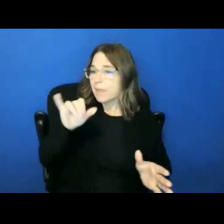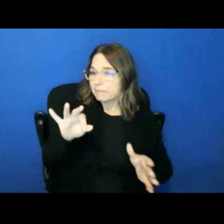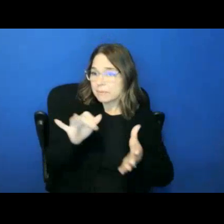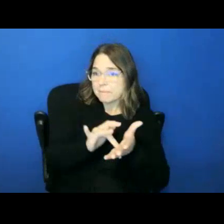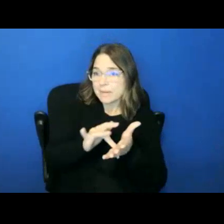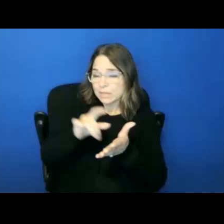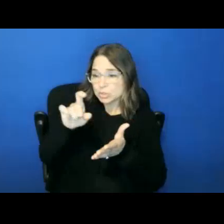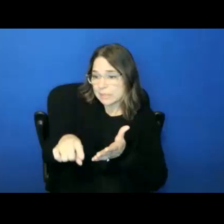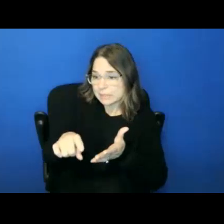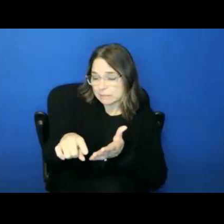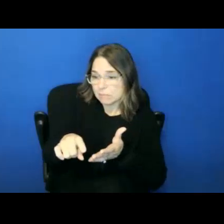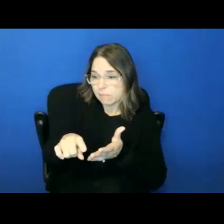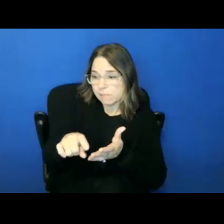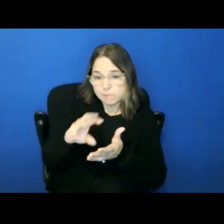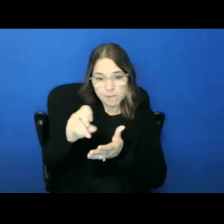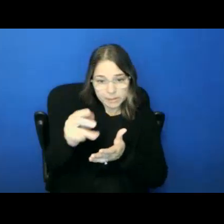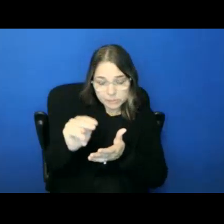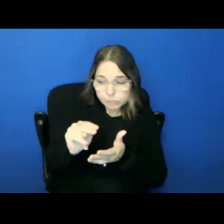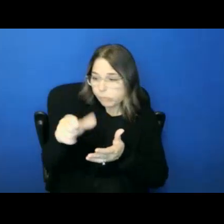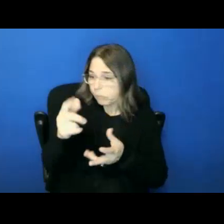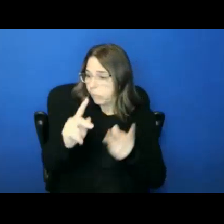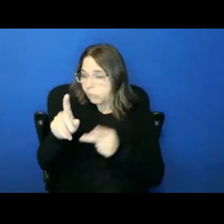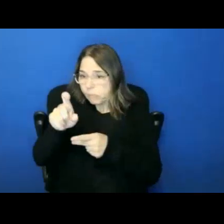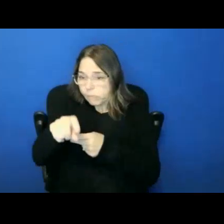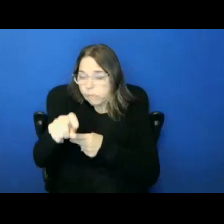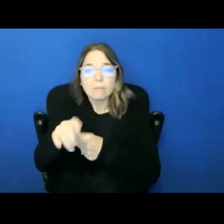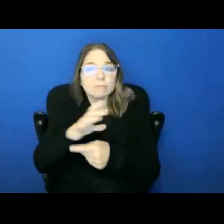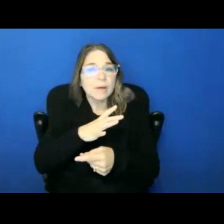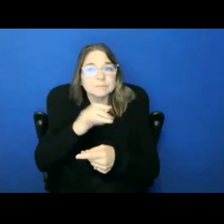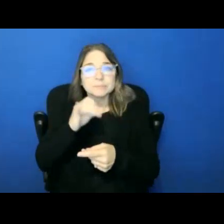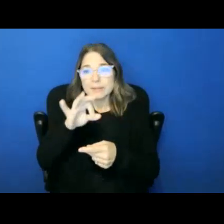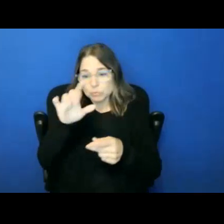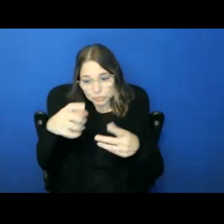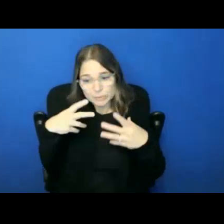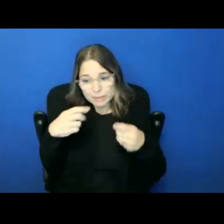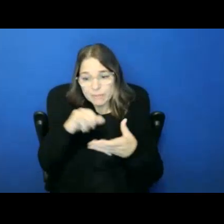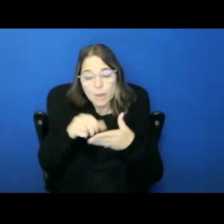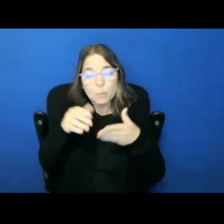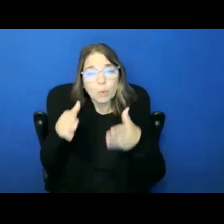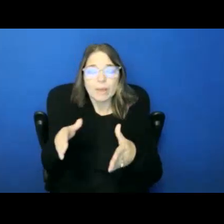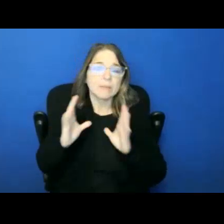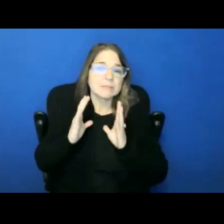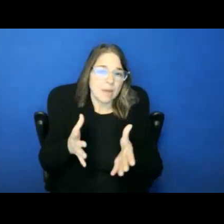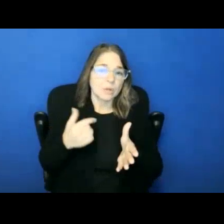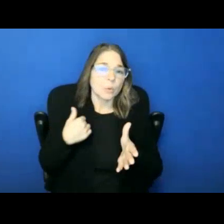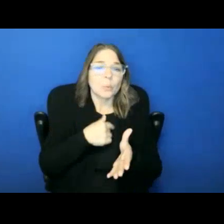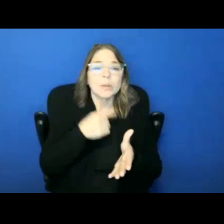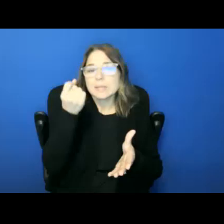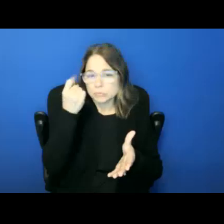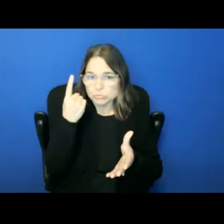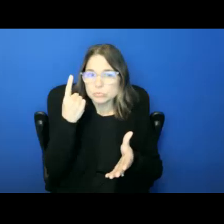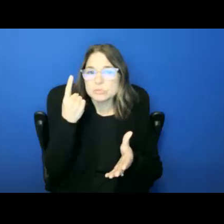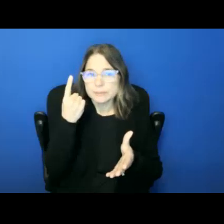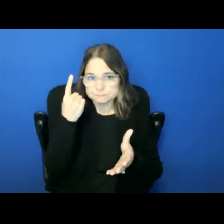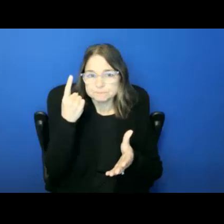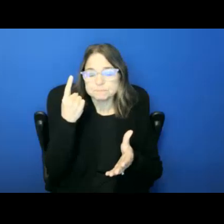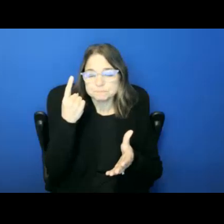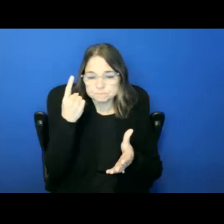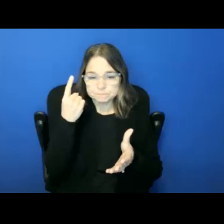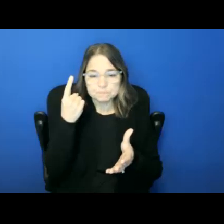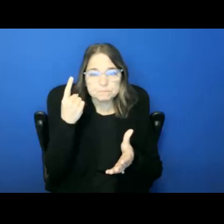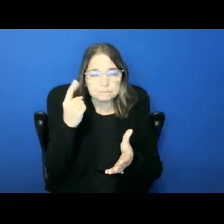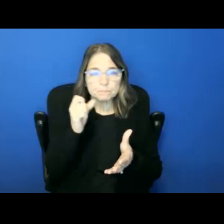you needed, Megan and others, if that's how you need to be healed, then we have to understand that it's